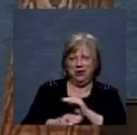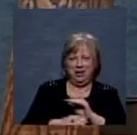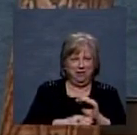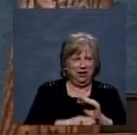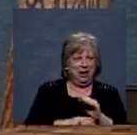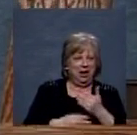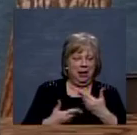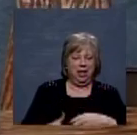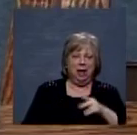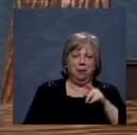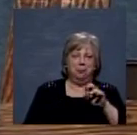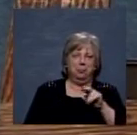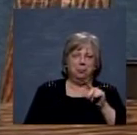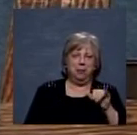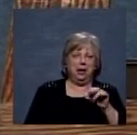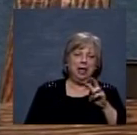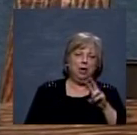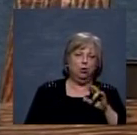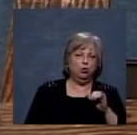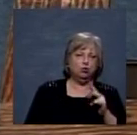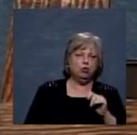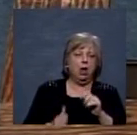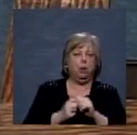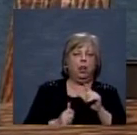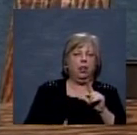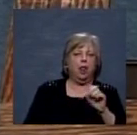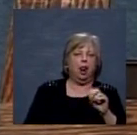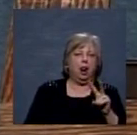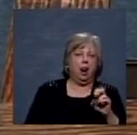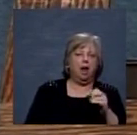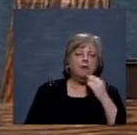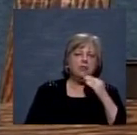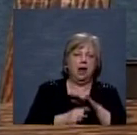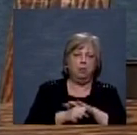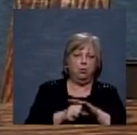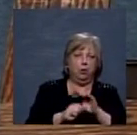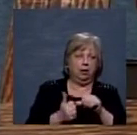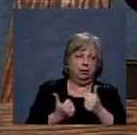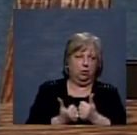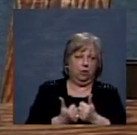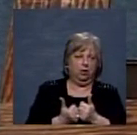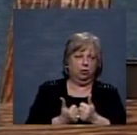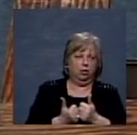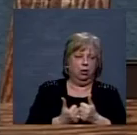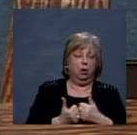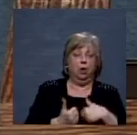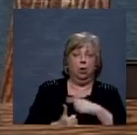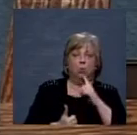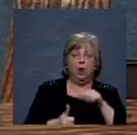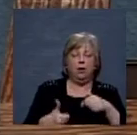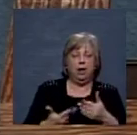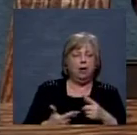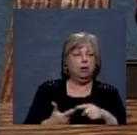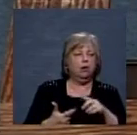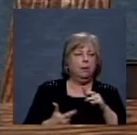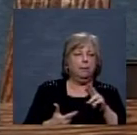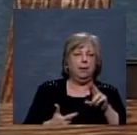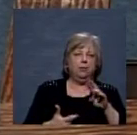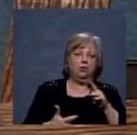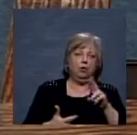I'm Peggy Wright. I'm with the Love Neighborhood Association, and we are here, Mr. Browse and Ms.